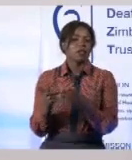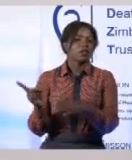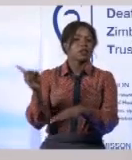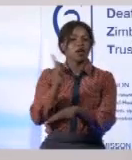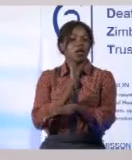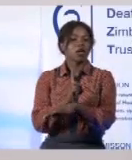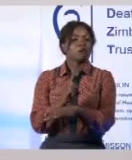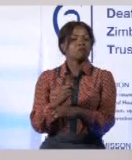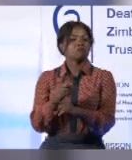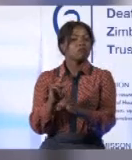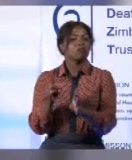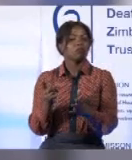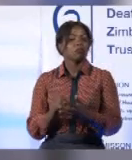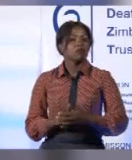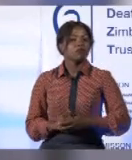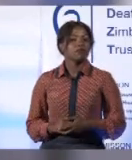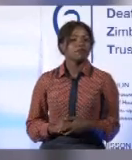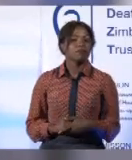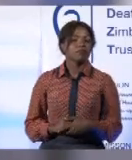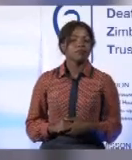or whatever?